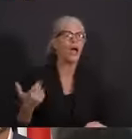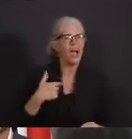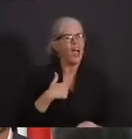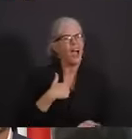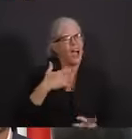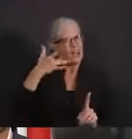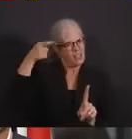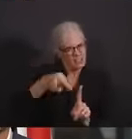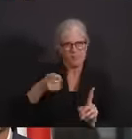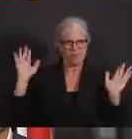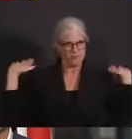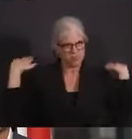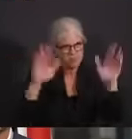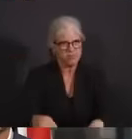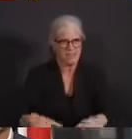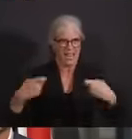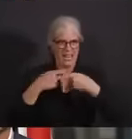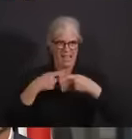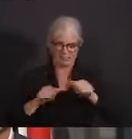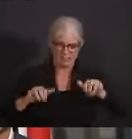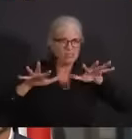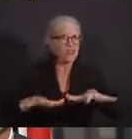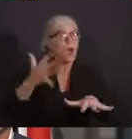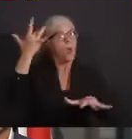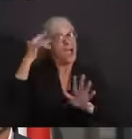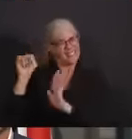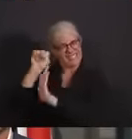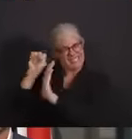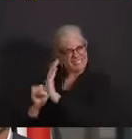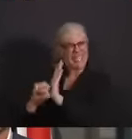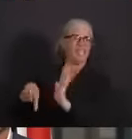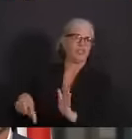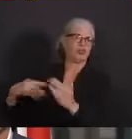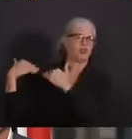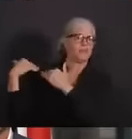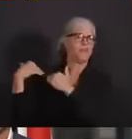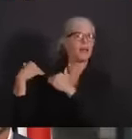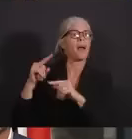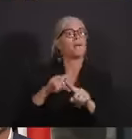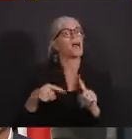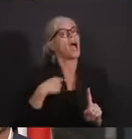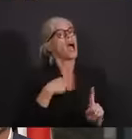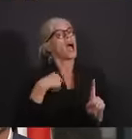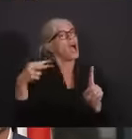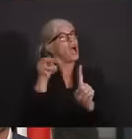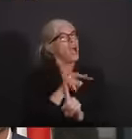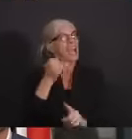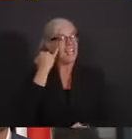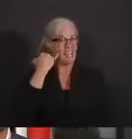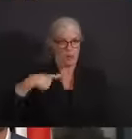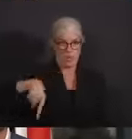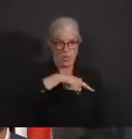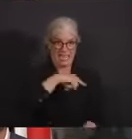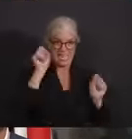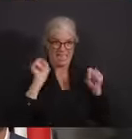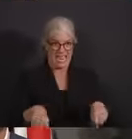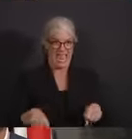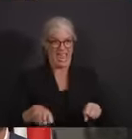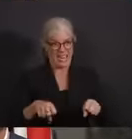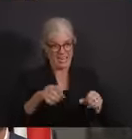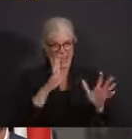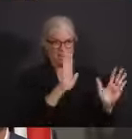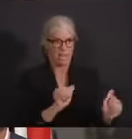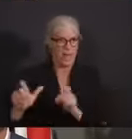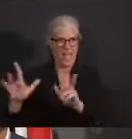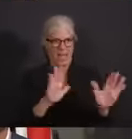linemen. The state is responsible for some of those costs. But the way I view it is, if we can get people back, I think we